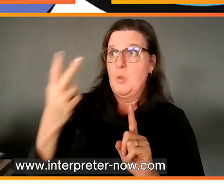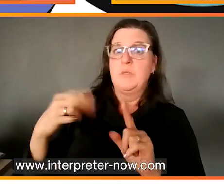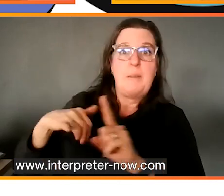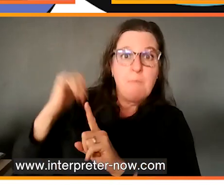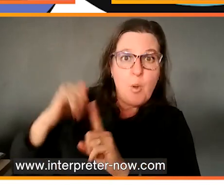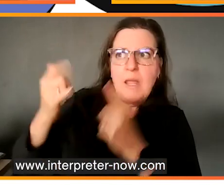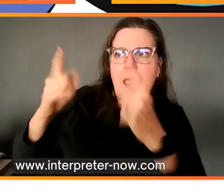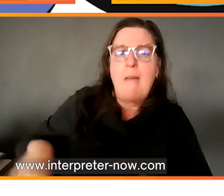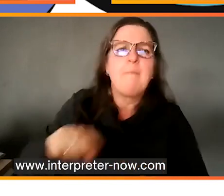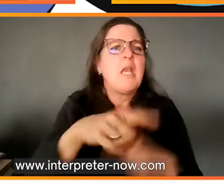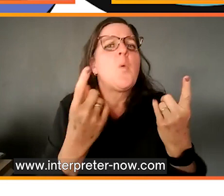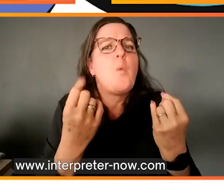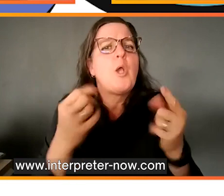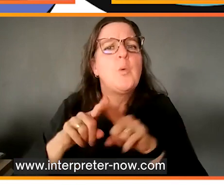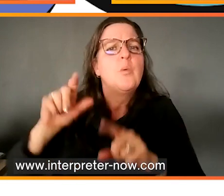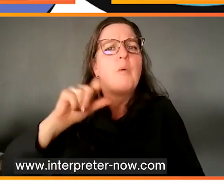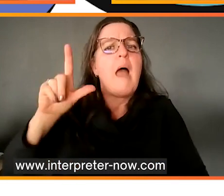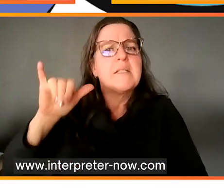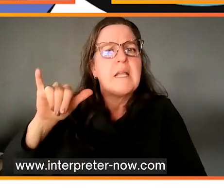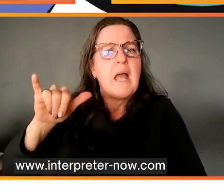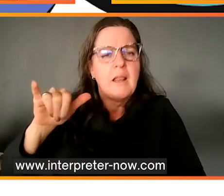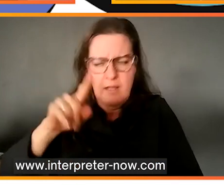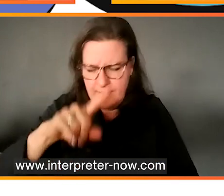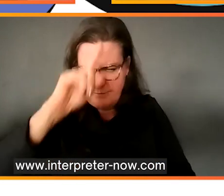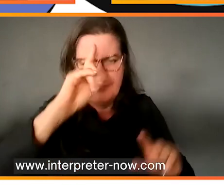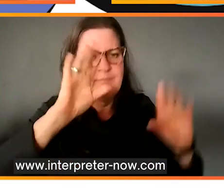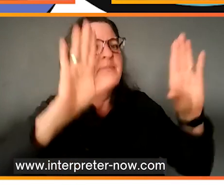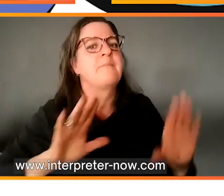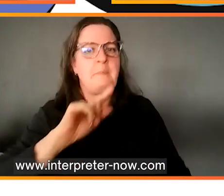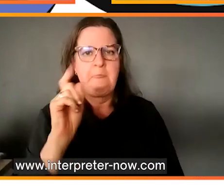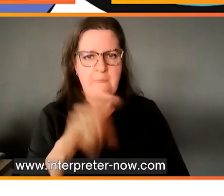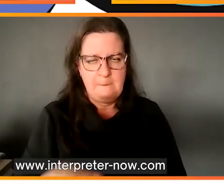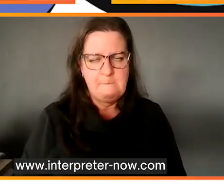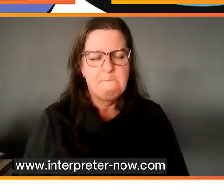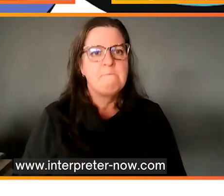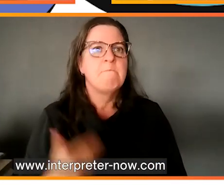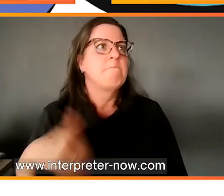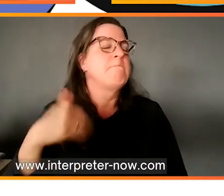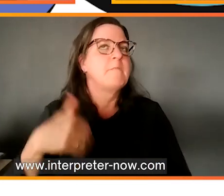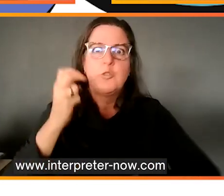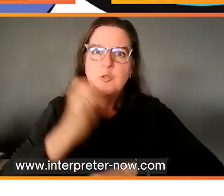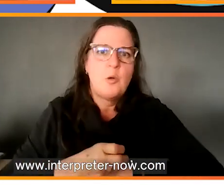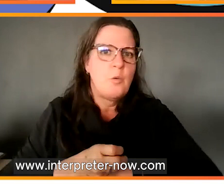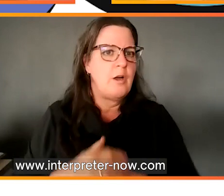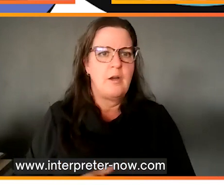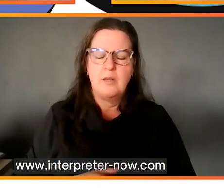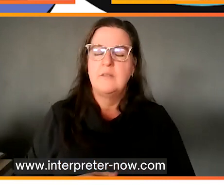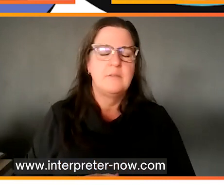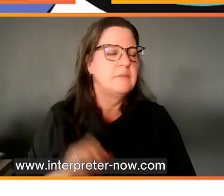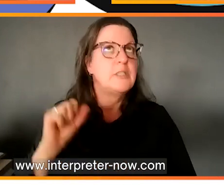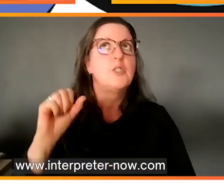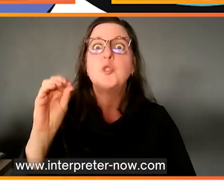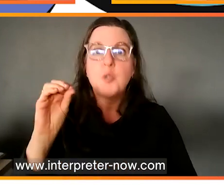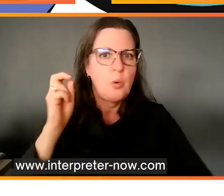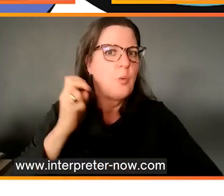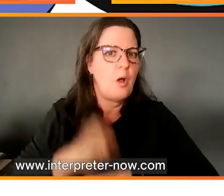ally? Yeah, I think it's such a great question, and it's so hard. It's so hard. It's hard to be